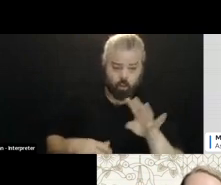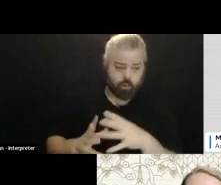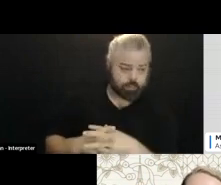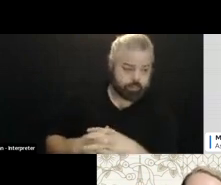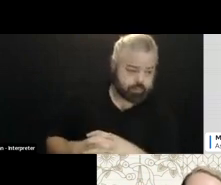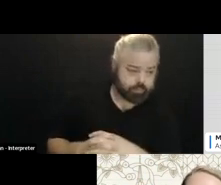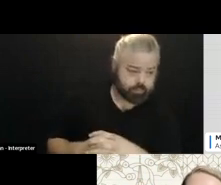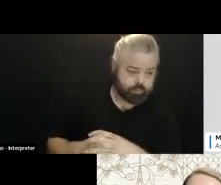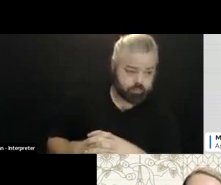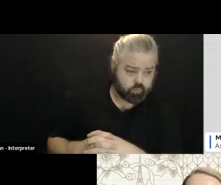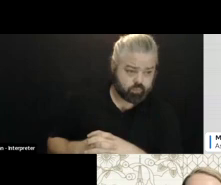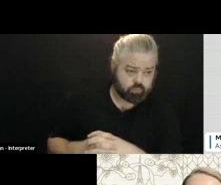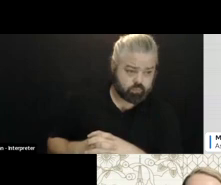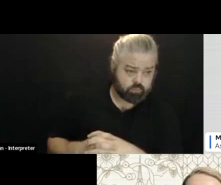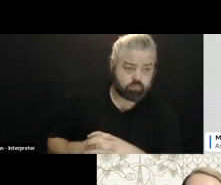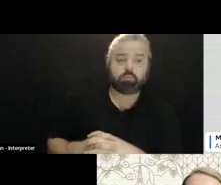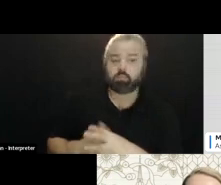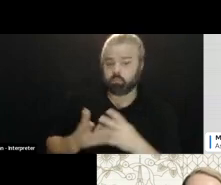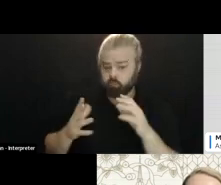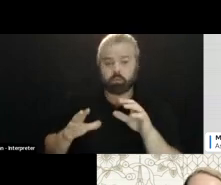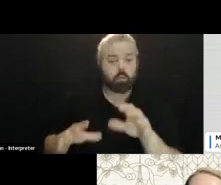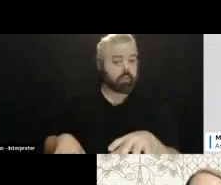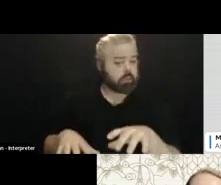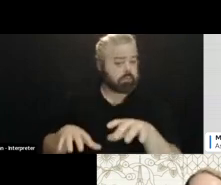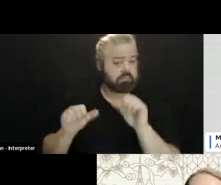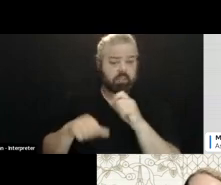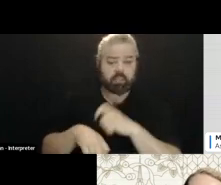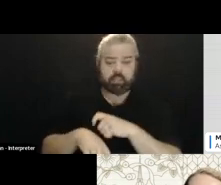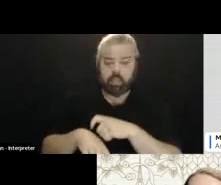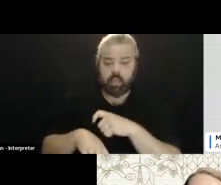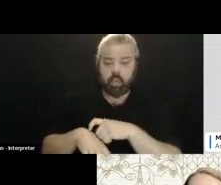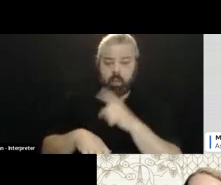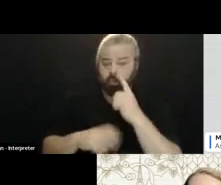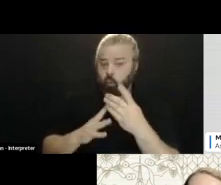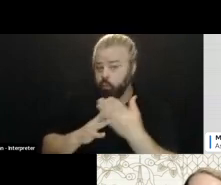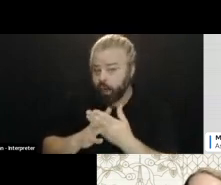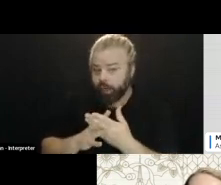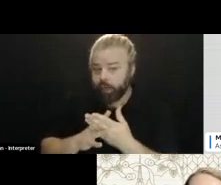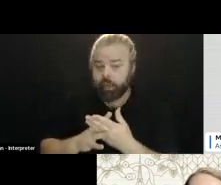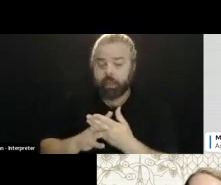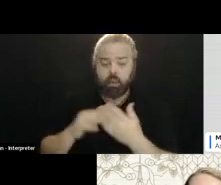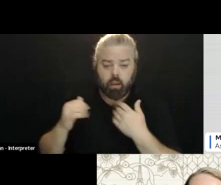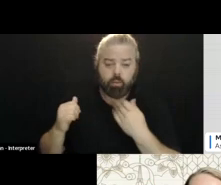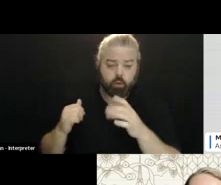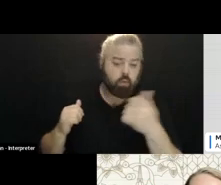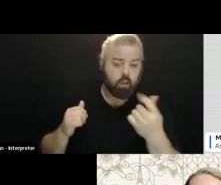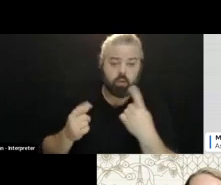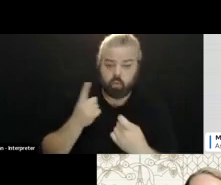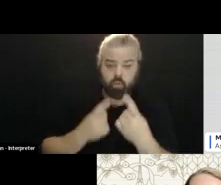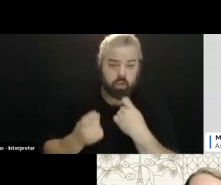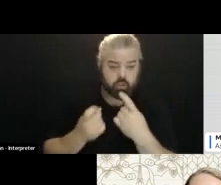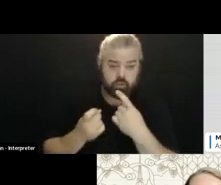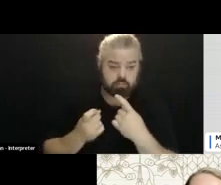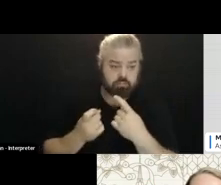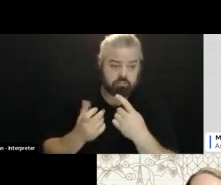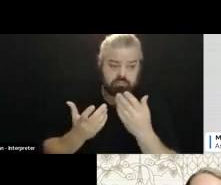So we can take this time to take a break. There are a few other questions that anyone has. You